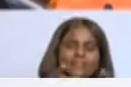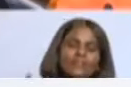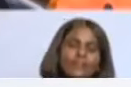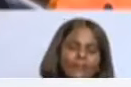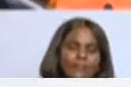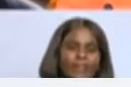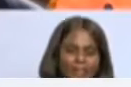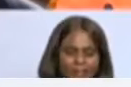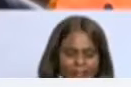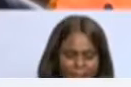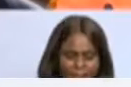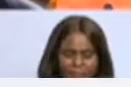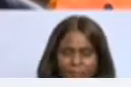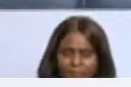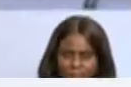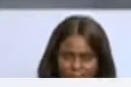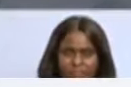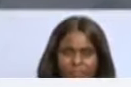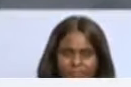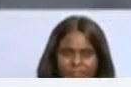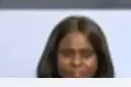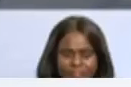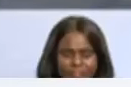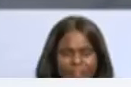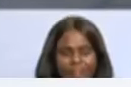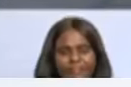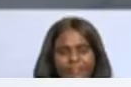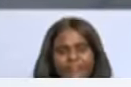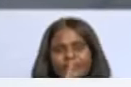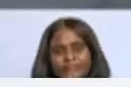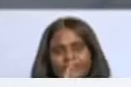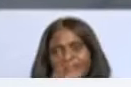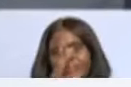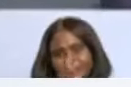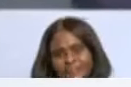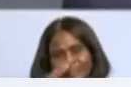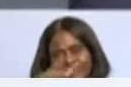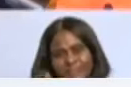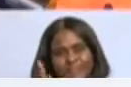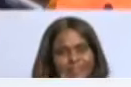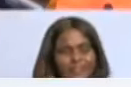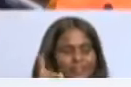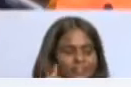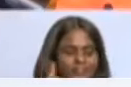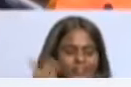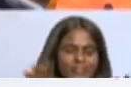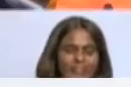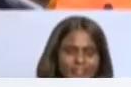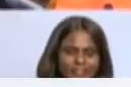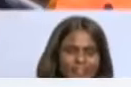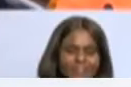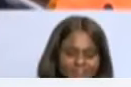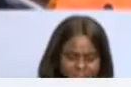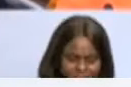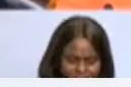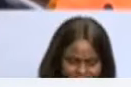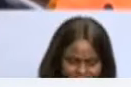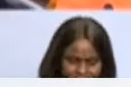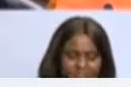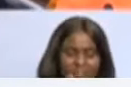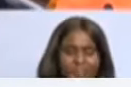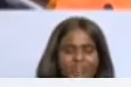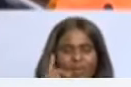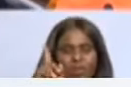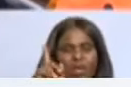As we, I'm sure, Madam Speaker, people have not heard, we were priding ourselves of a